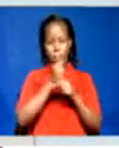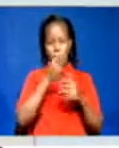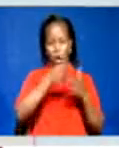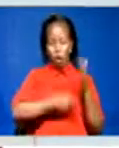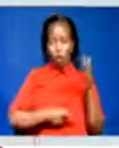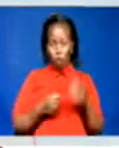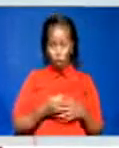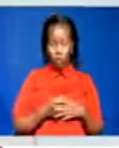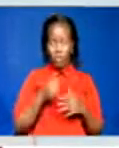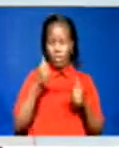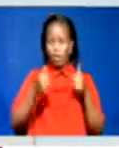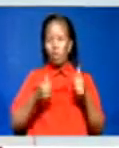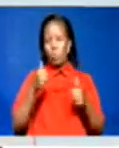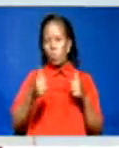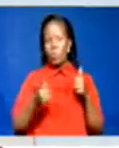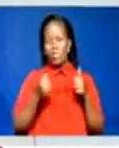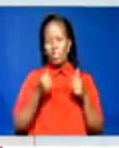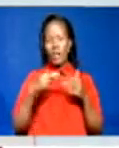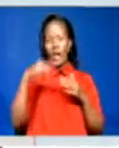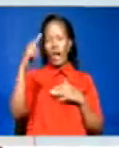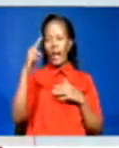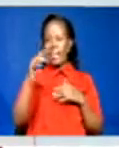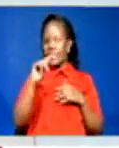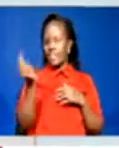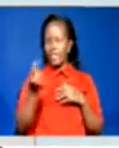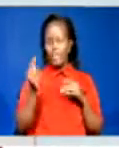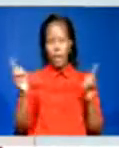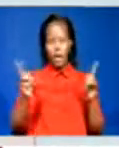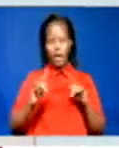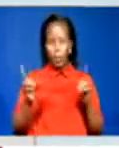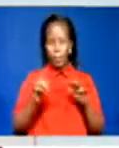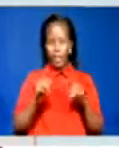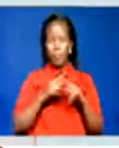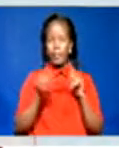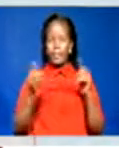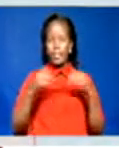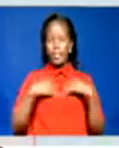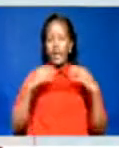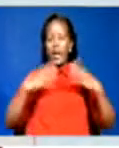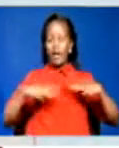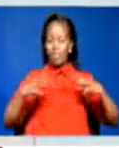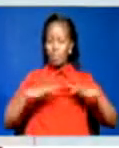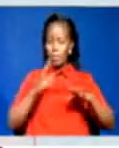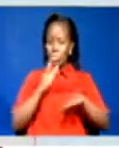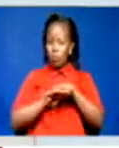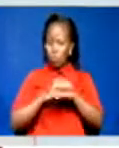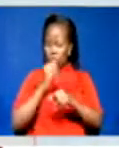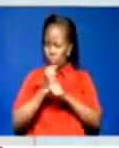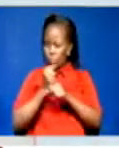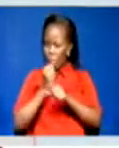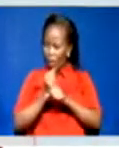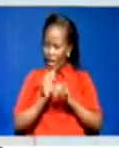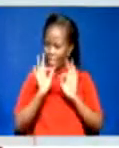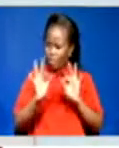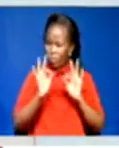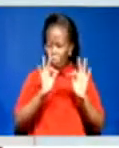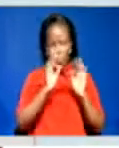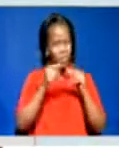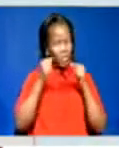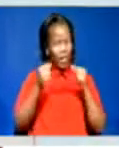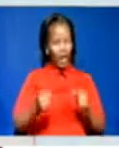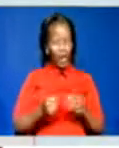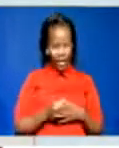not extremely high in Kenya, but finding someone who can do a good job is very difficult. I know we have pivots in this country. And